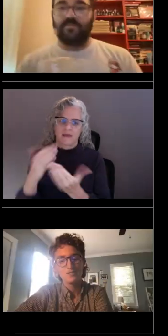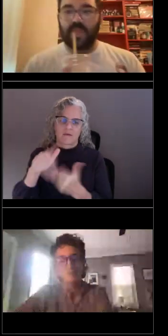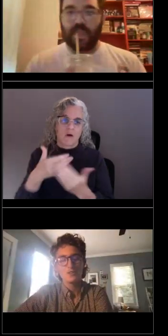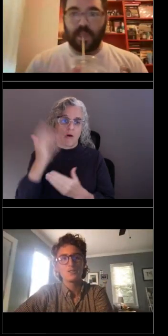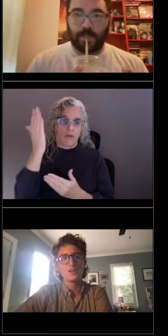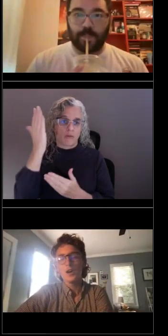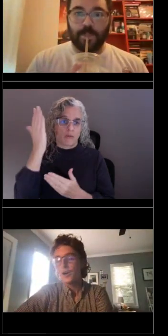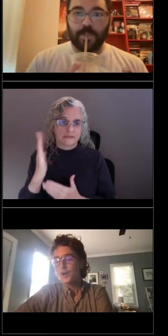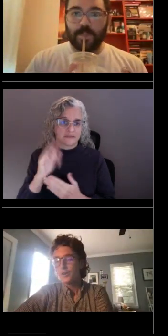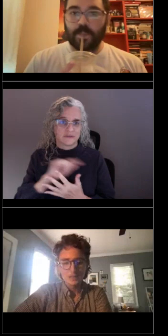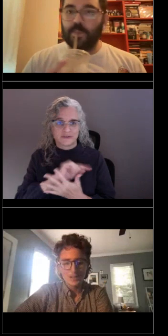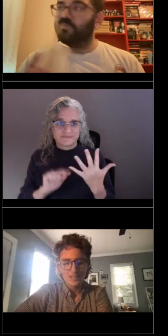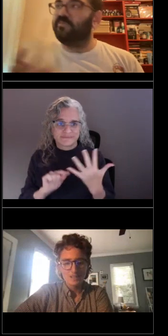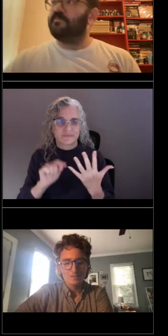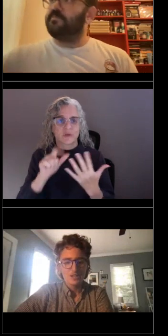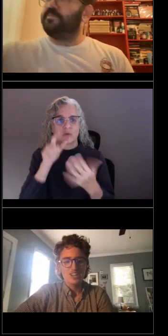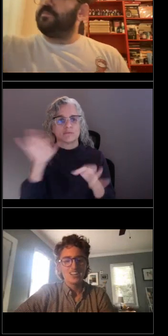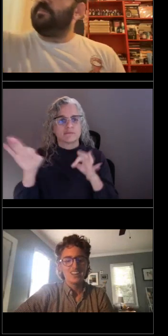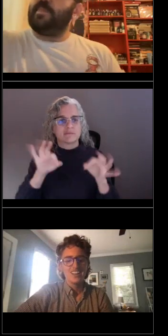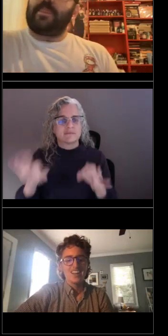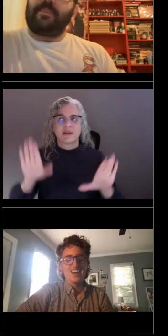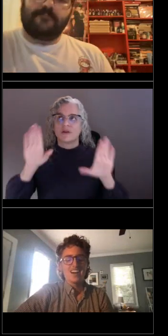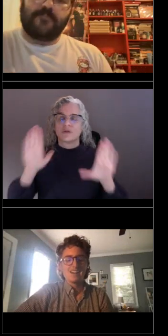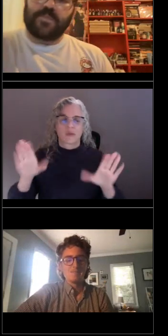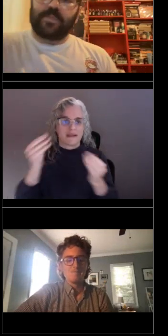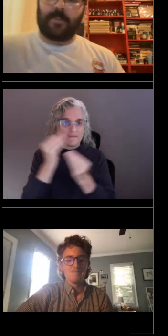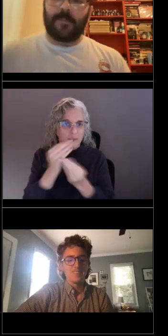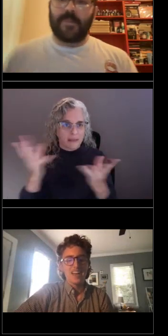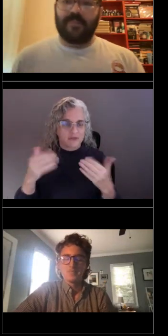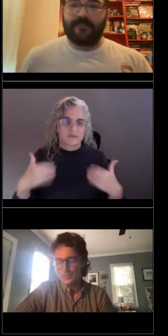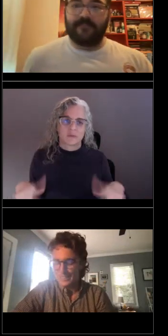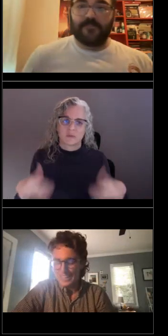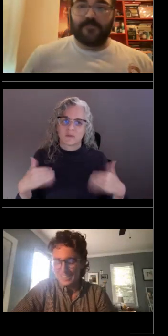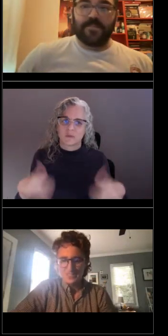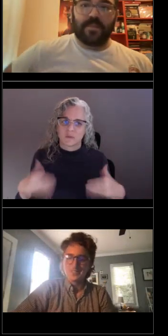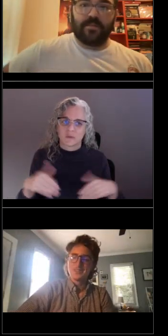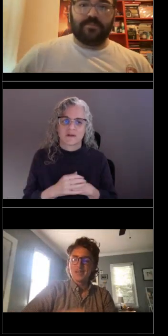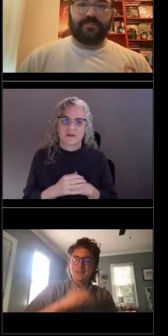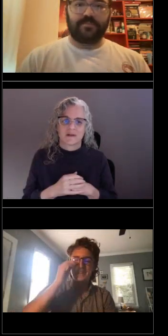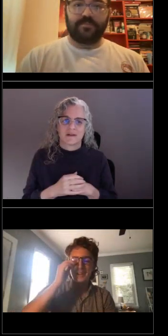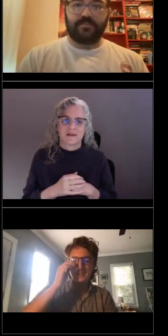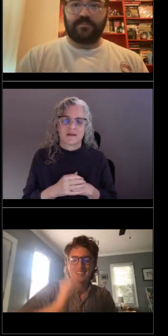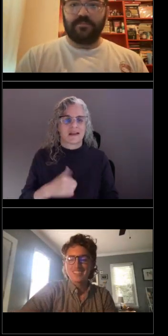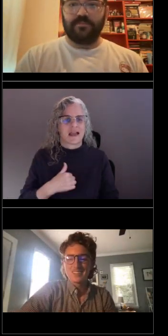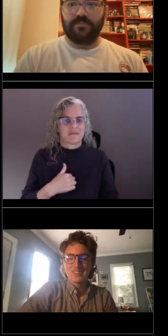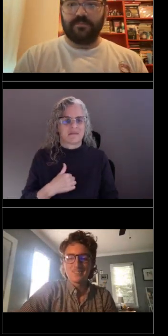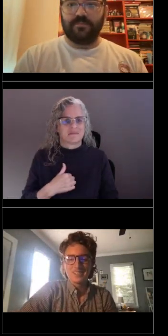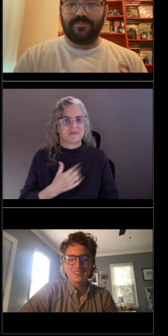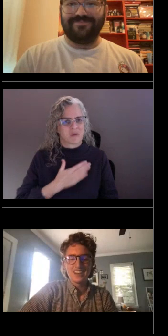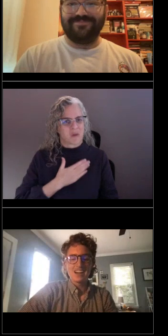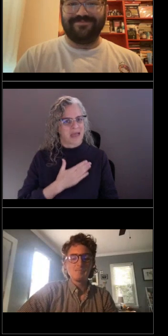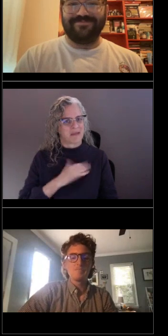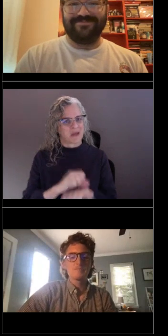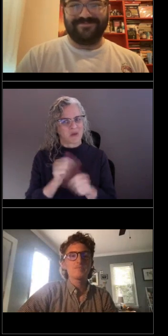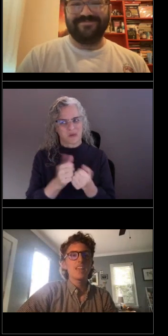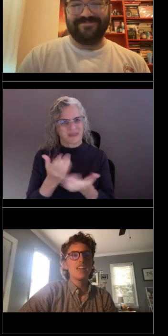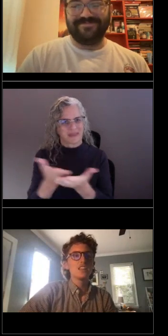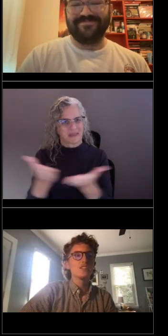presenters who shared really great information. I'm so glad to be colleagues with all of